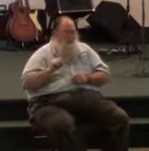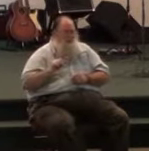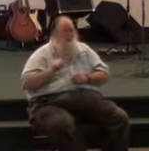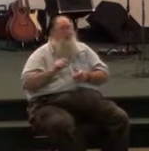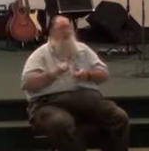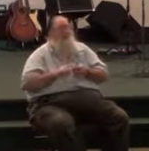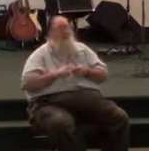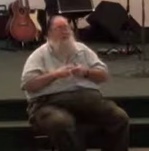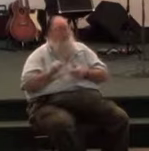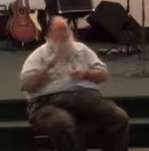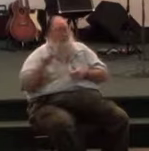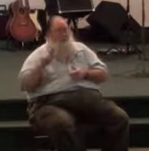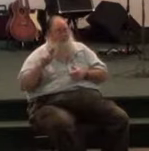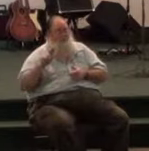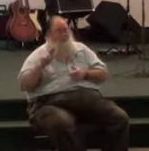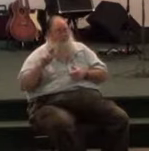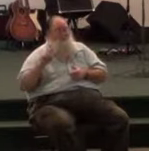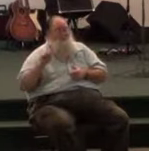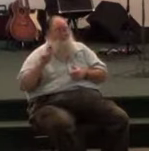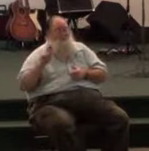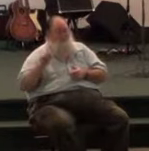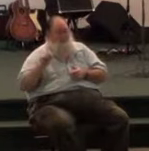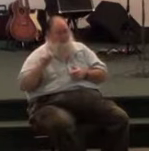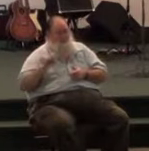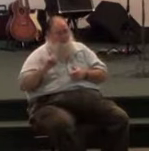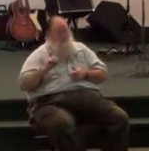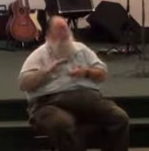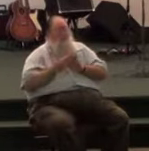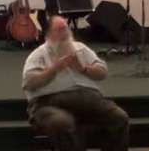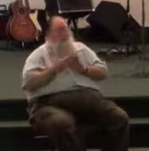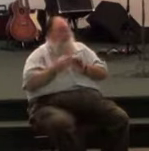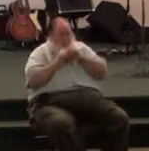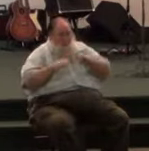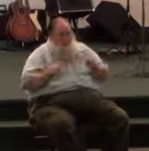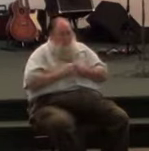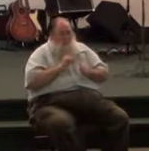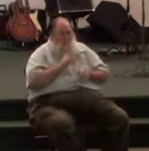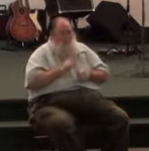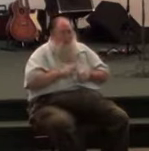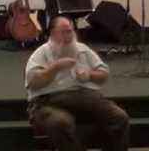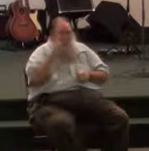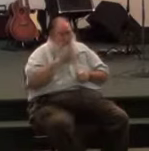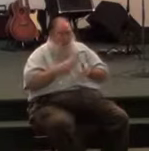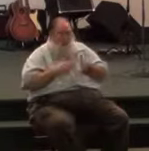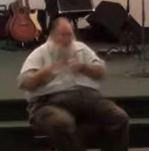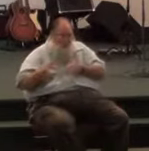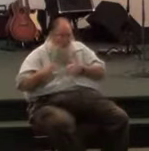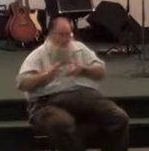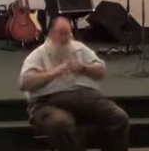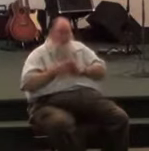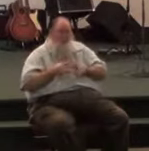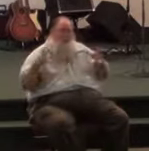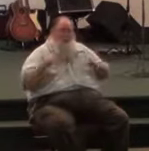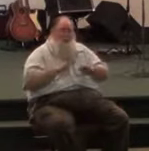So God's plan and purpose is so much bigger than all of us. And His plan and purpose was